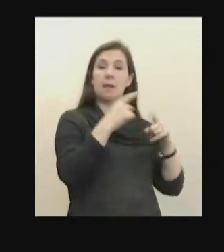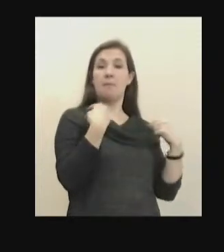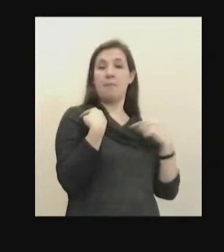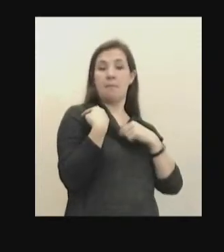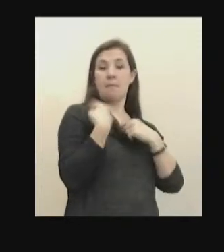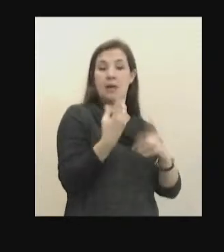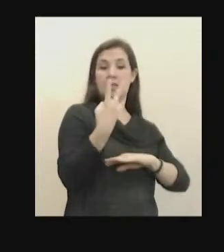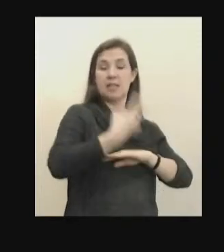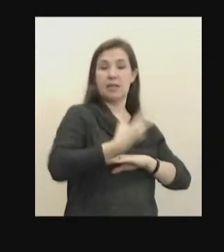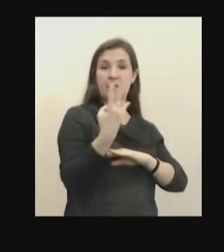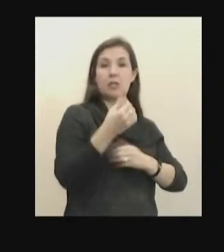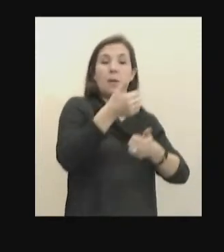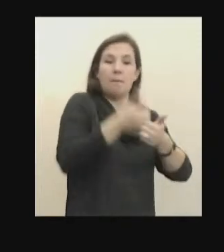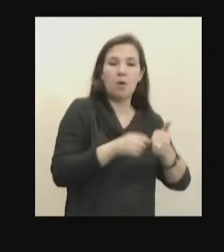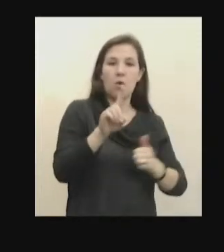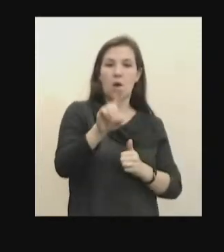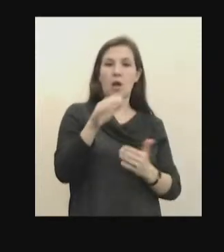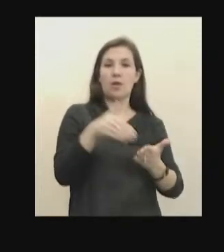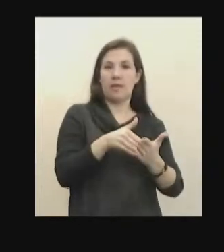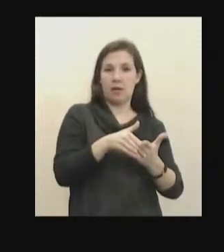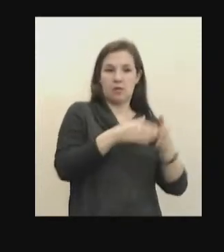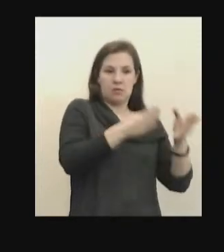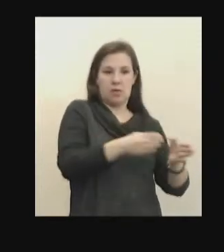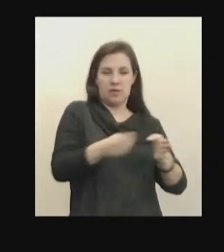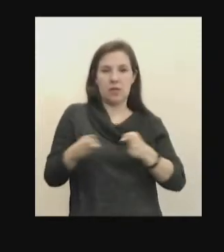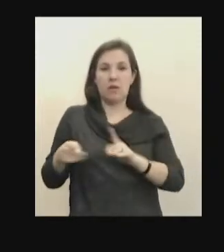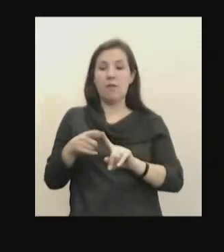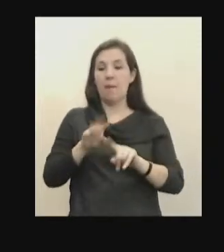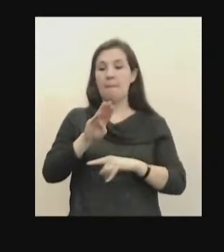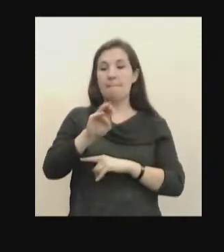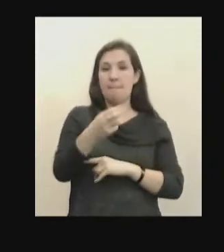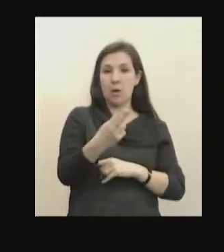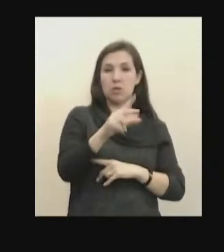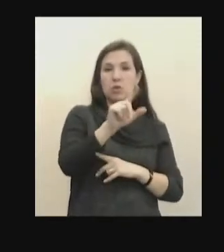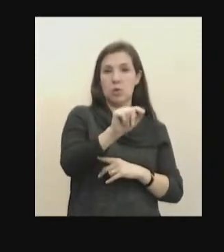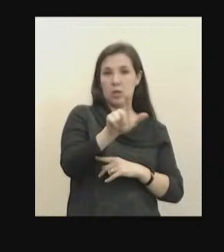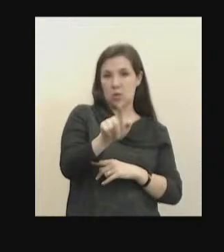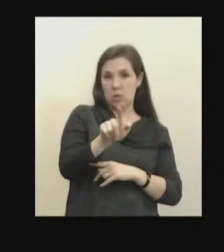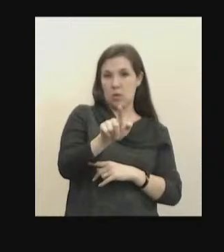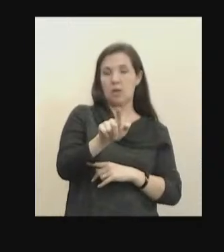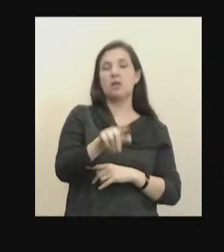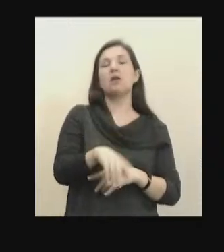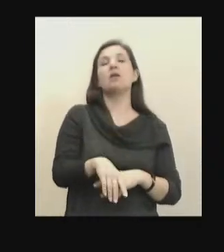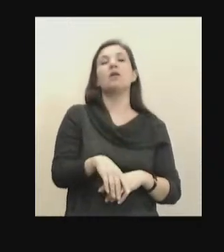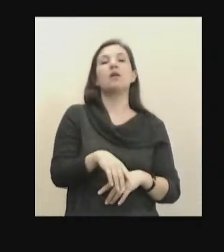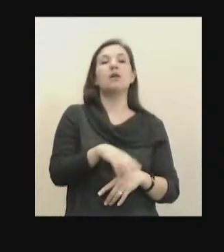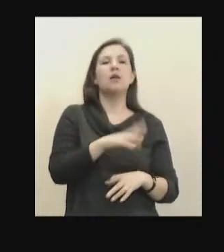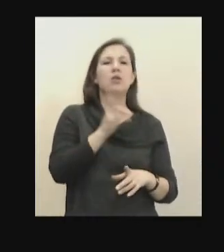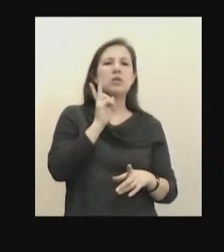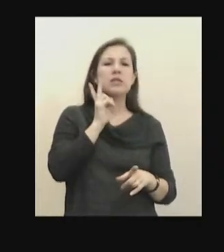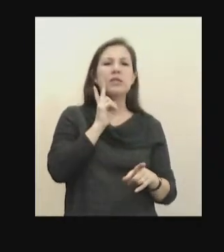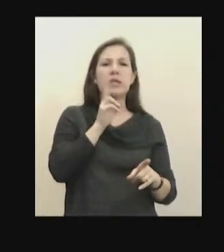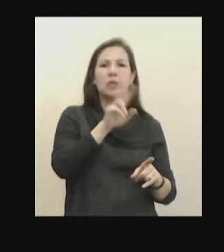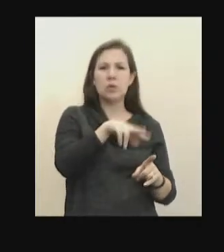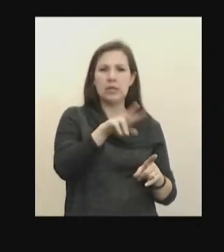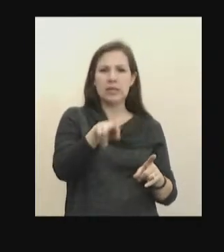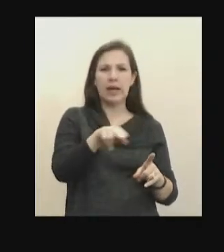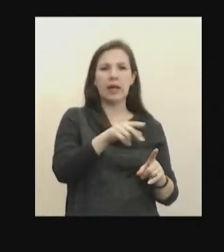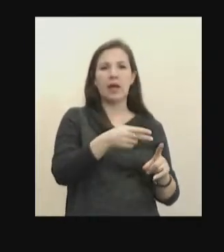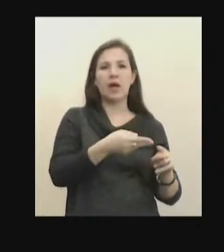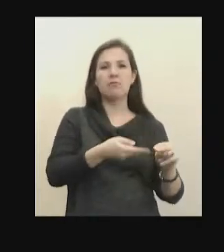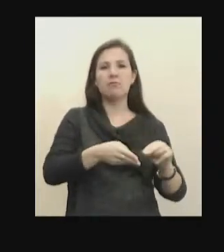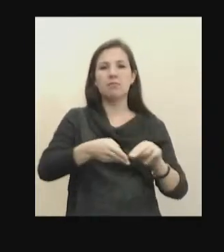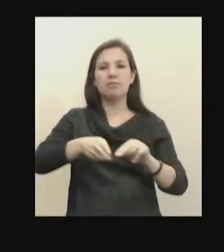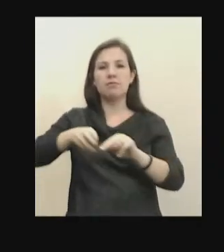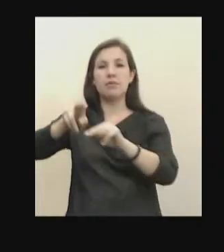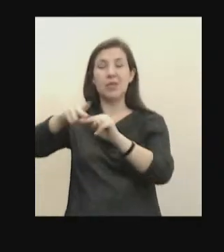per 100,000 residents from March of 2021 to November 22nd. You can see the line and how it's dramatically increased, and of course this will